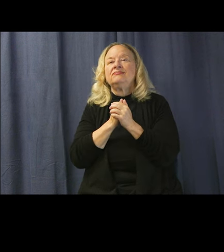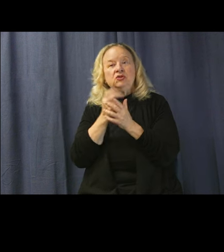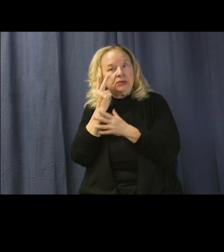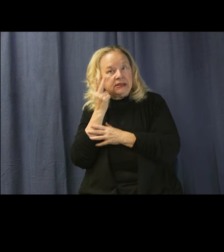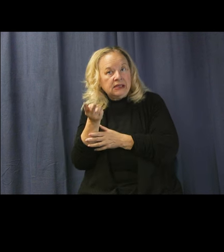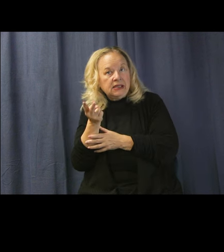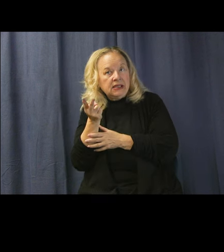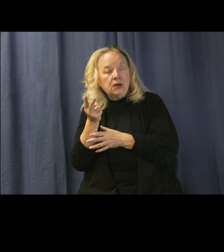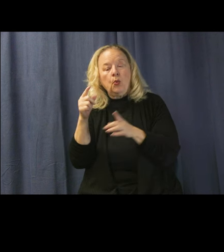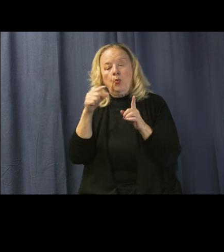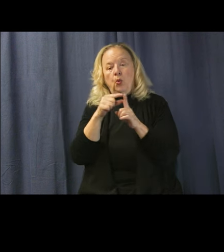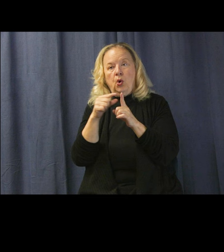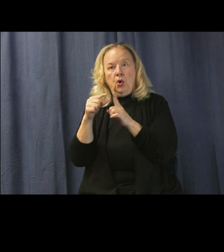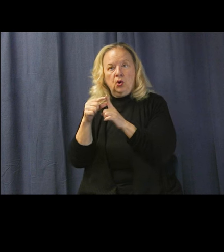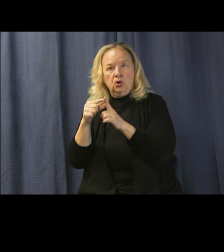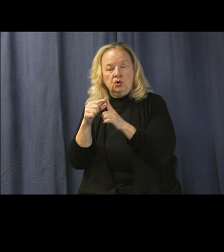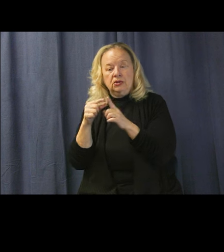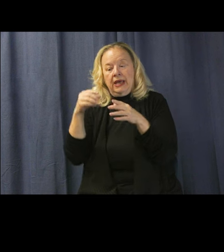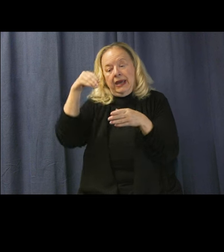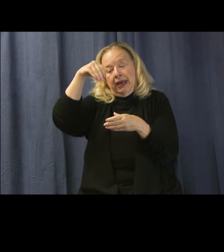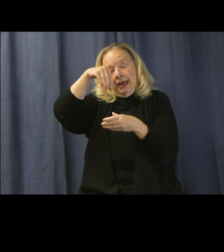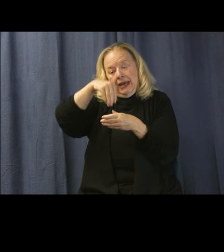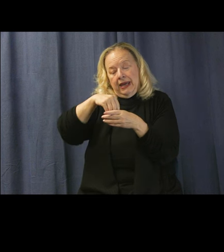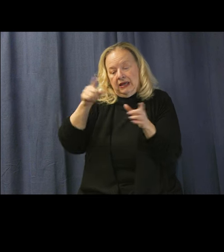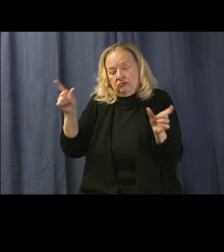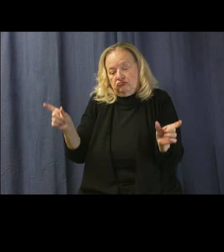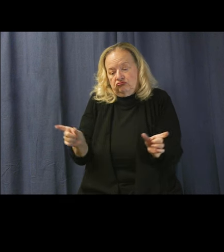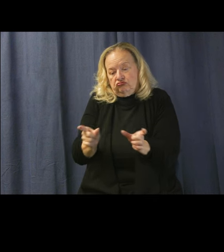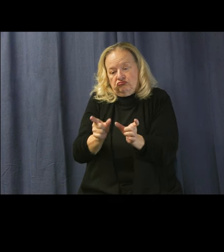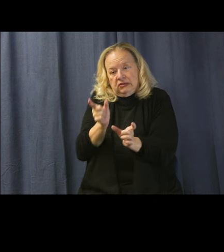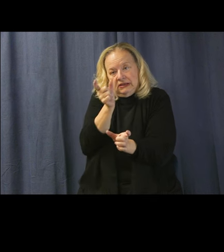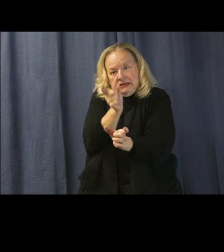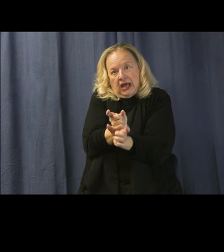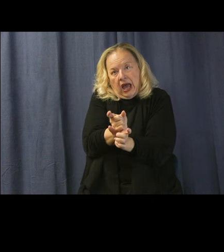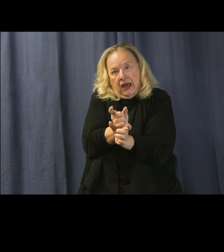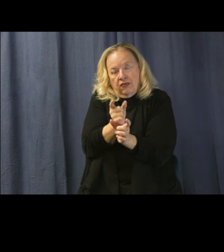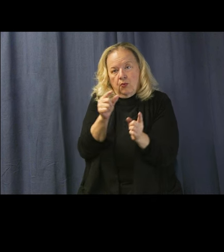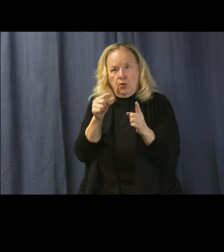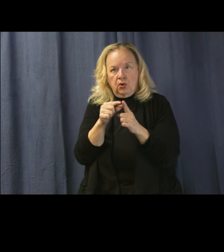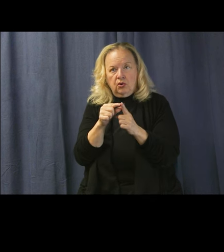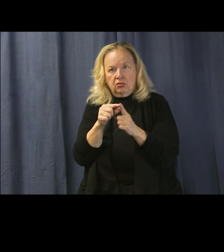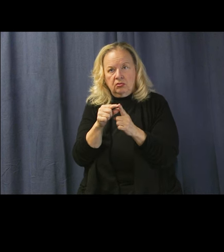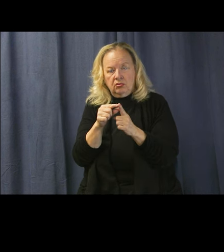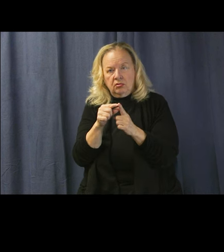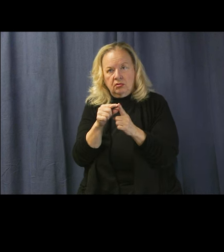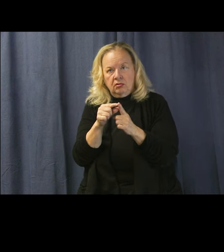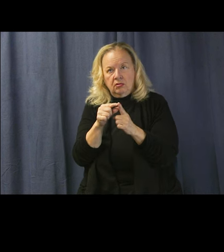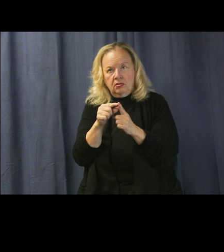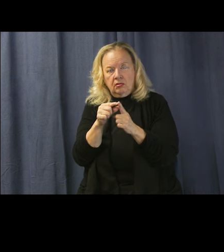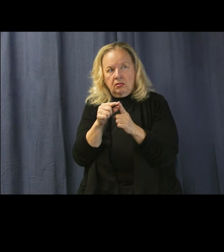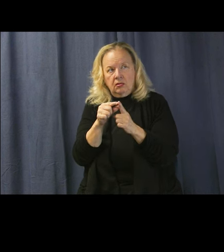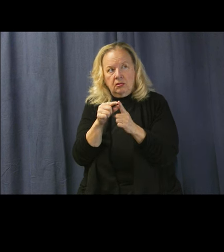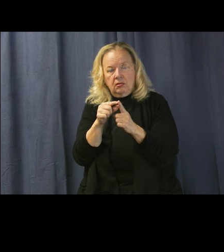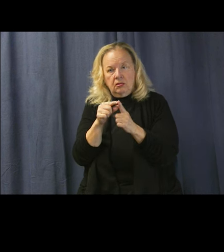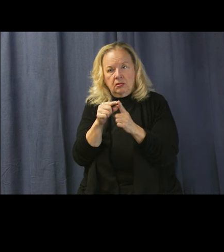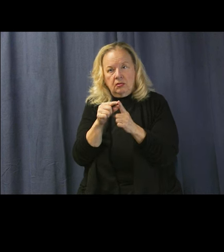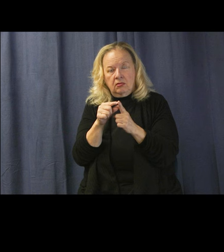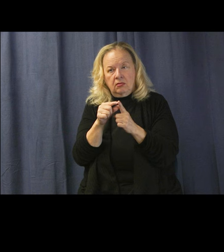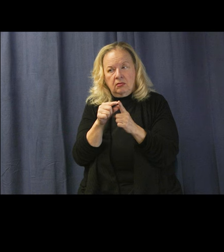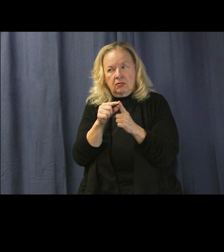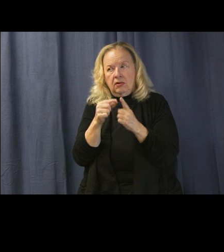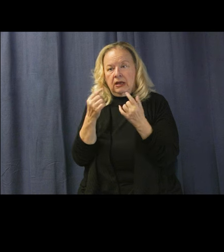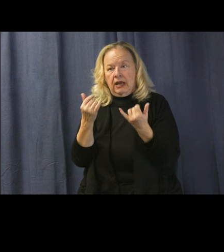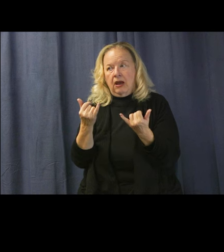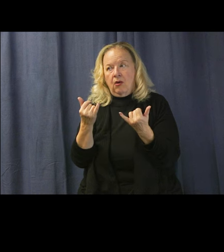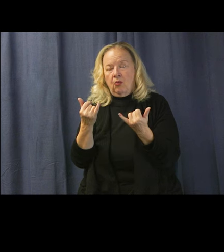You see that? There are words within words. Now, let me go to the next